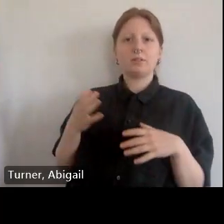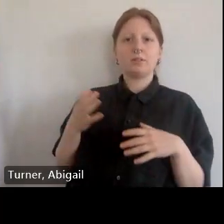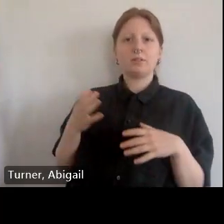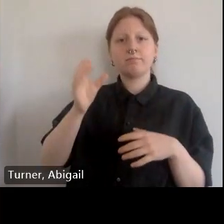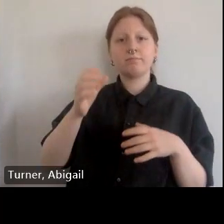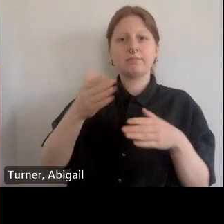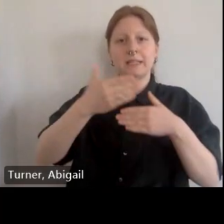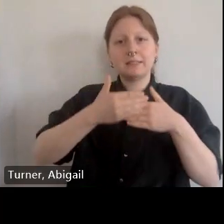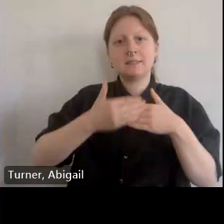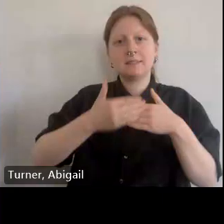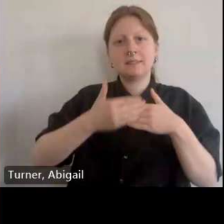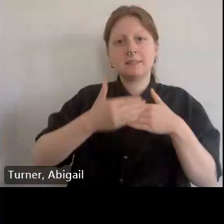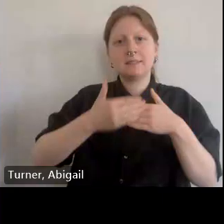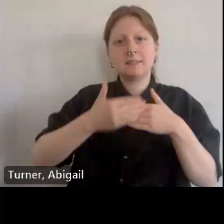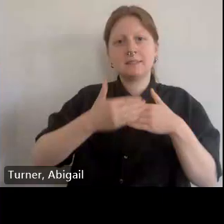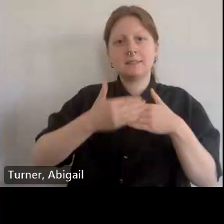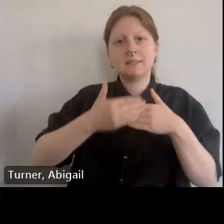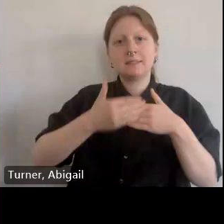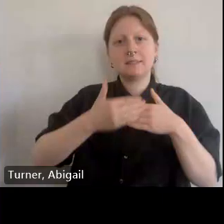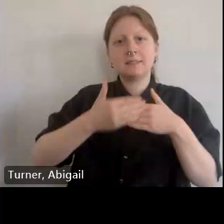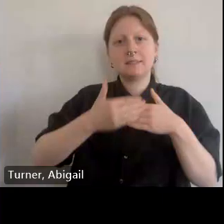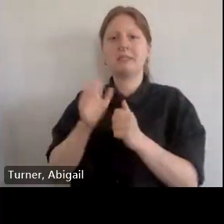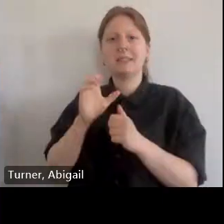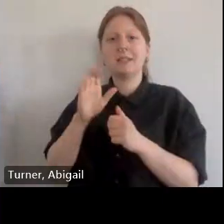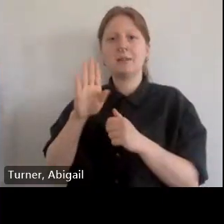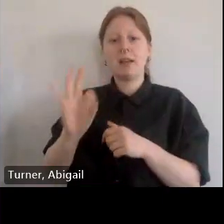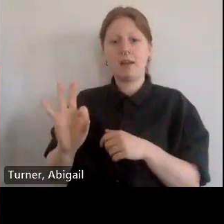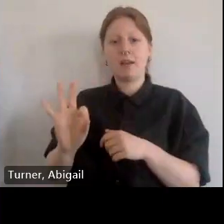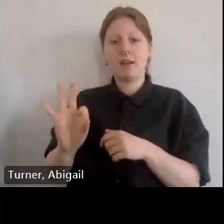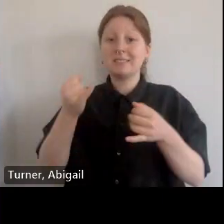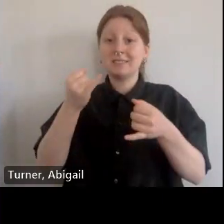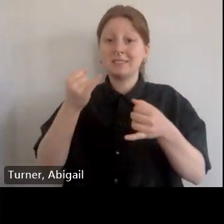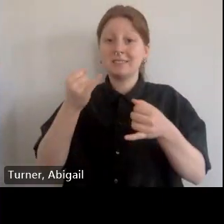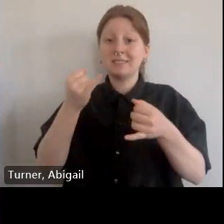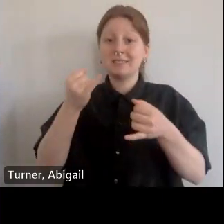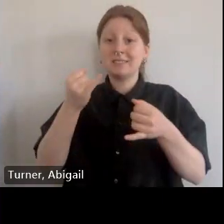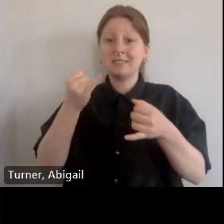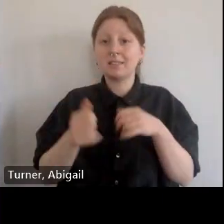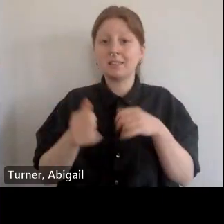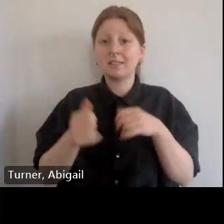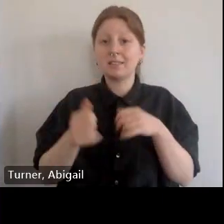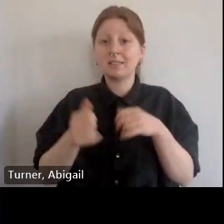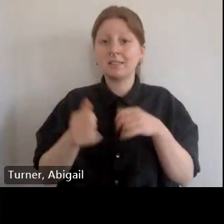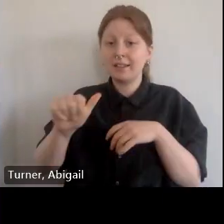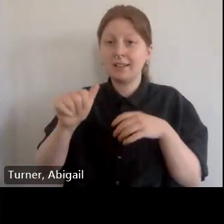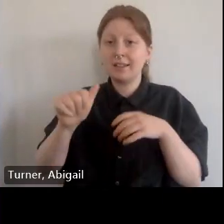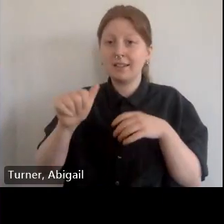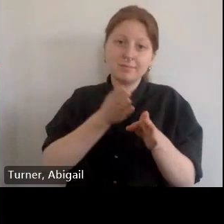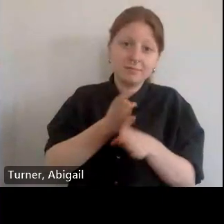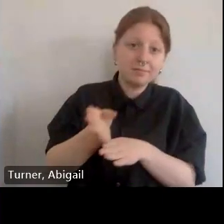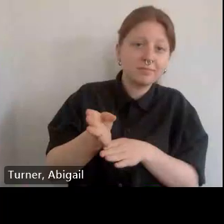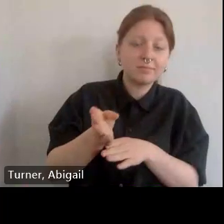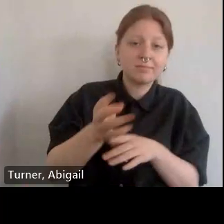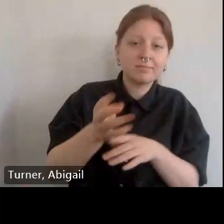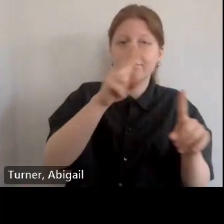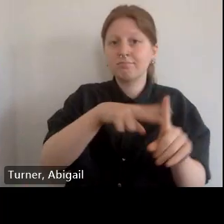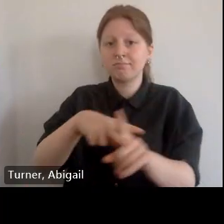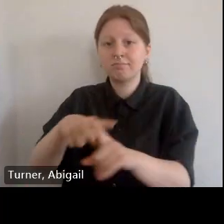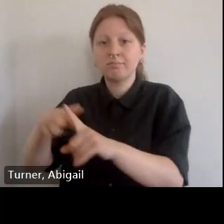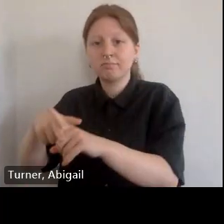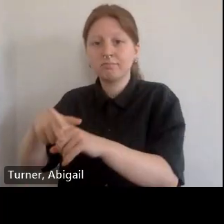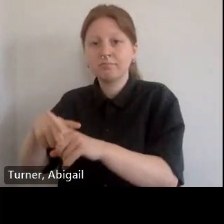CBF. Last but not least, I think in any field, in any career path, maintaining a strong